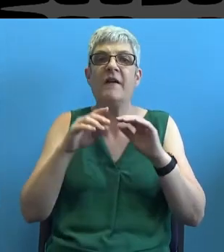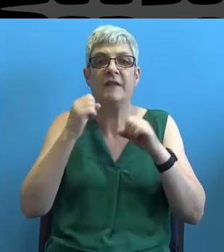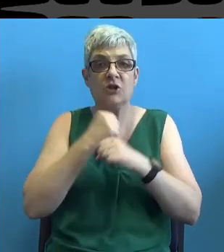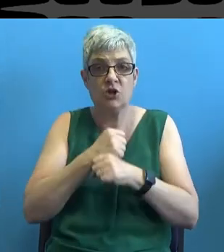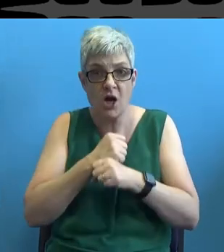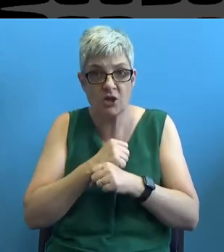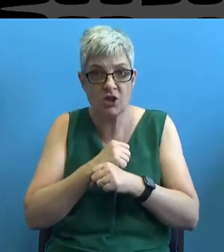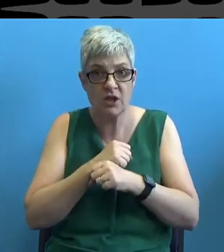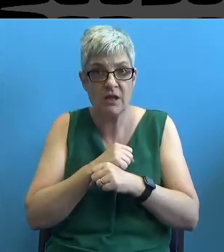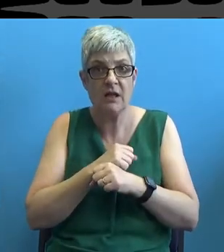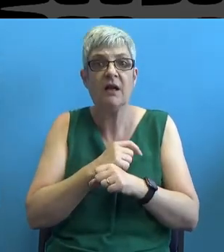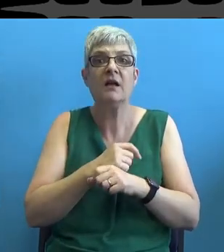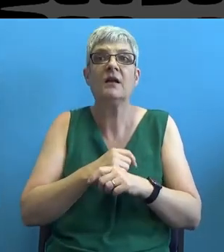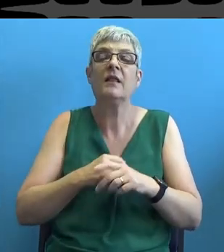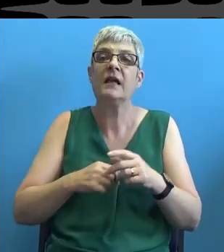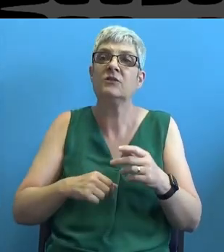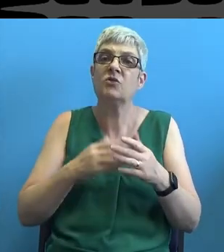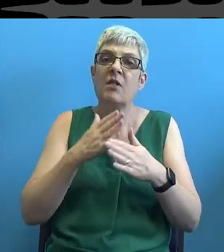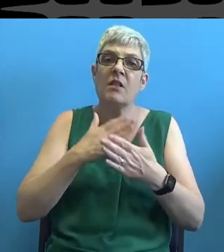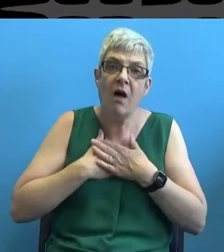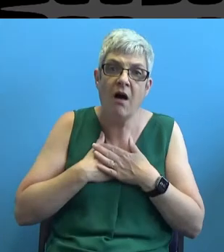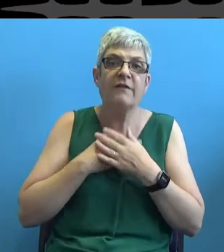another's burdens, and so on.